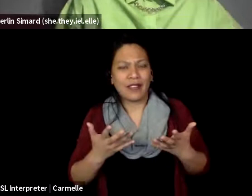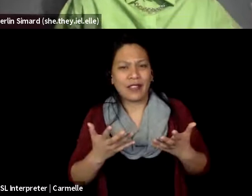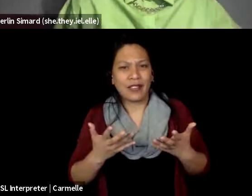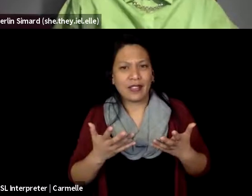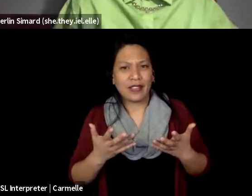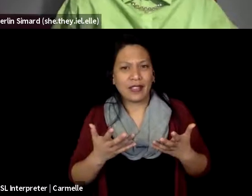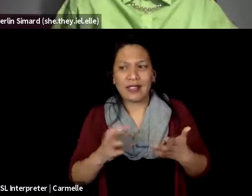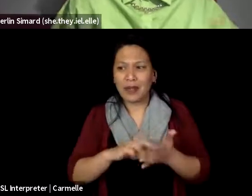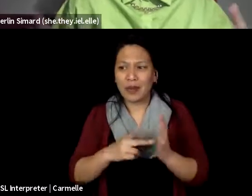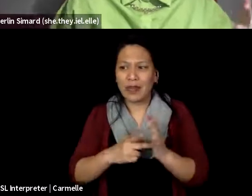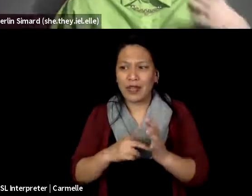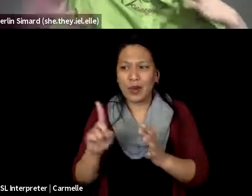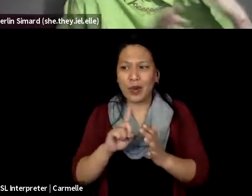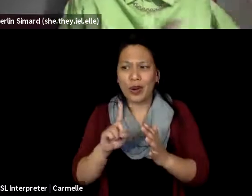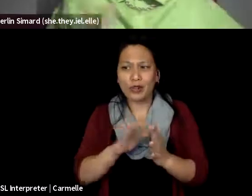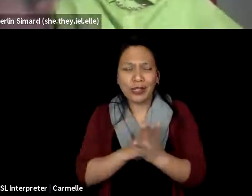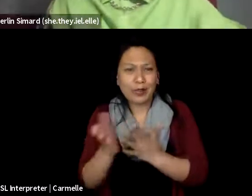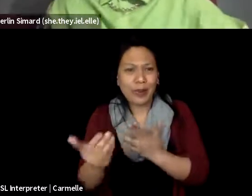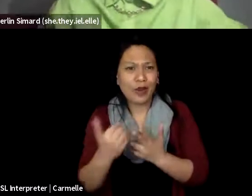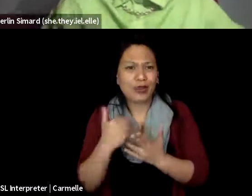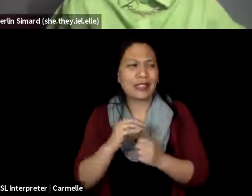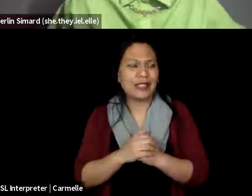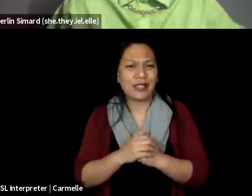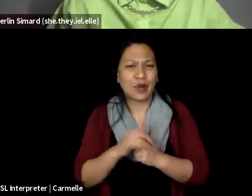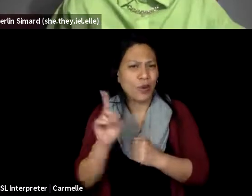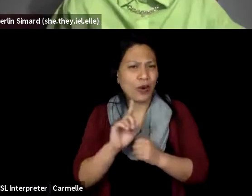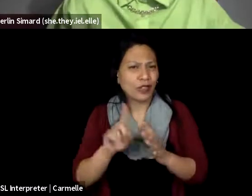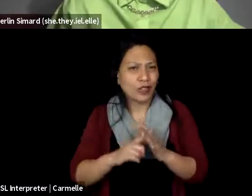where is transparency end and trust begin?